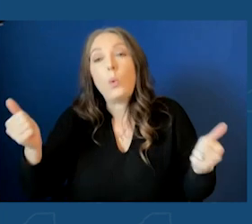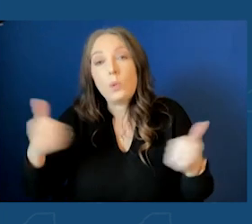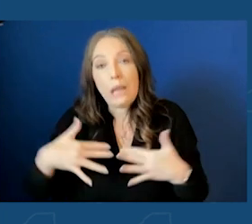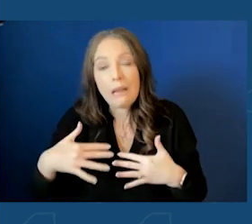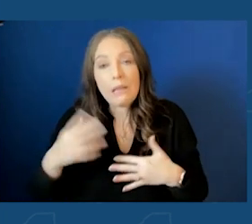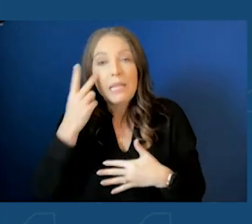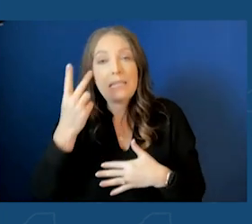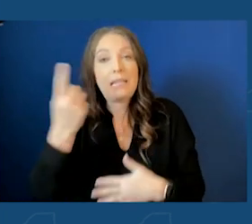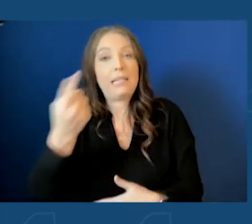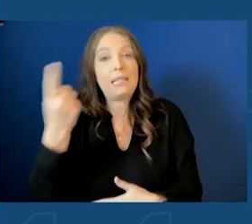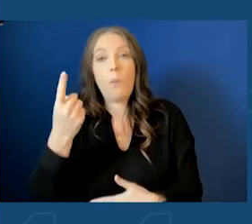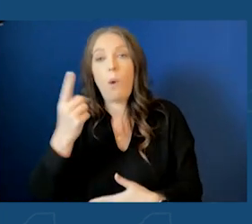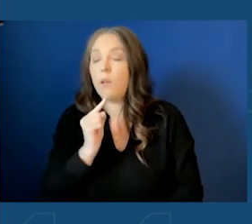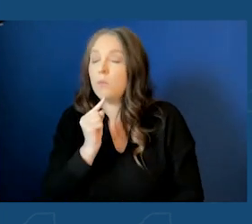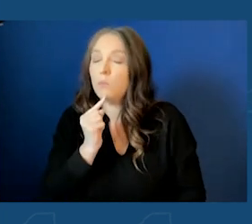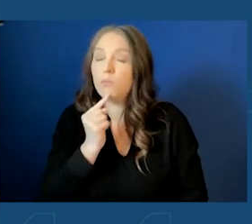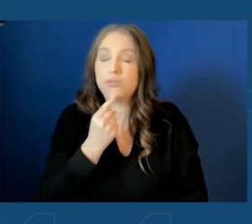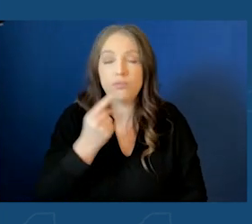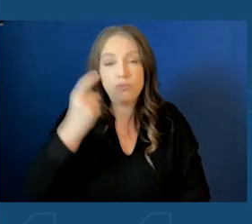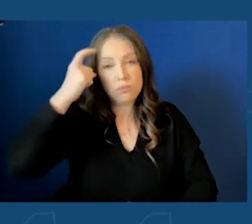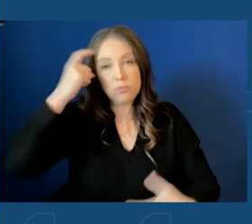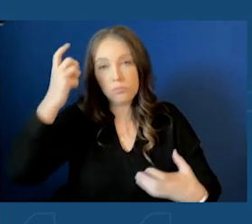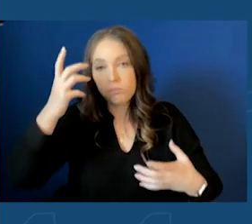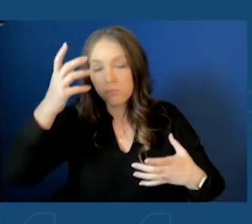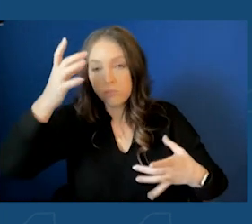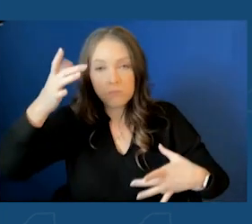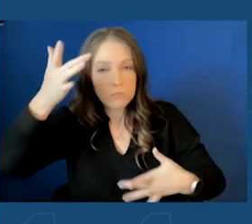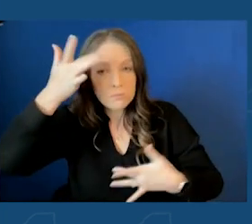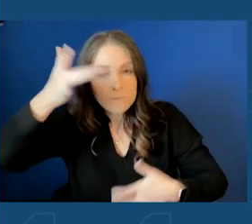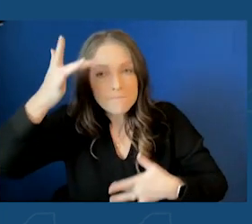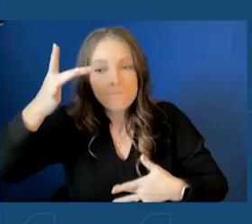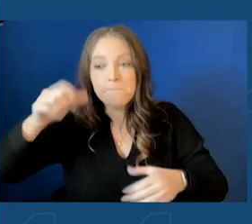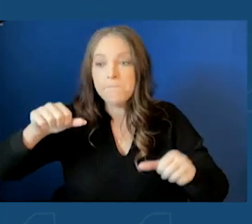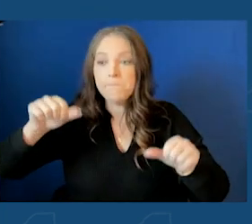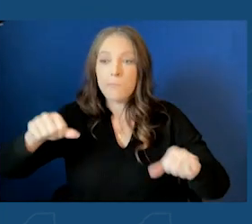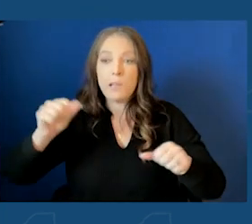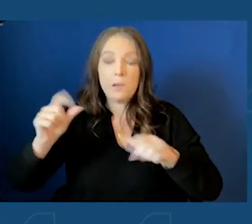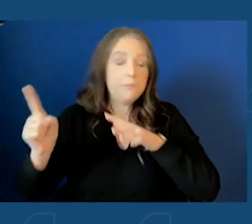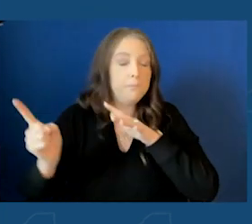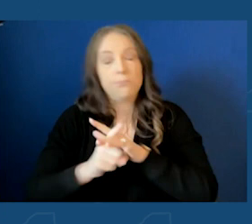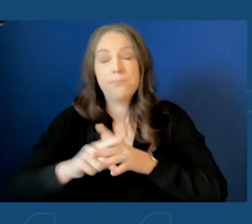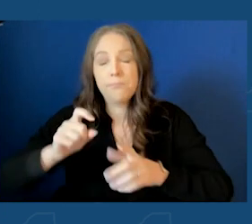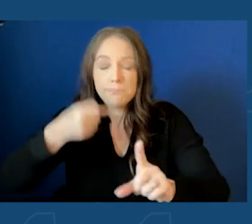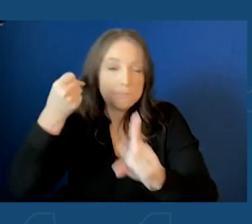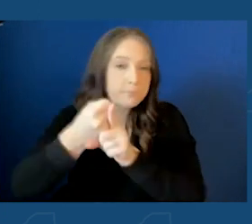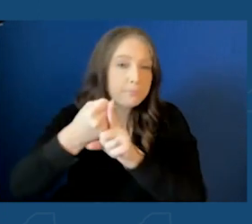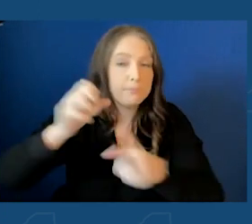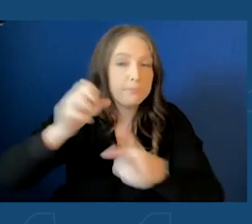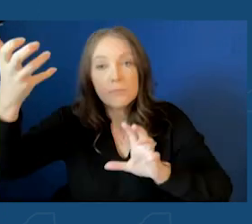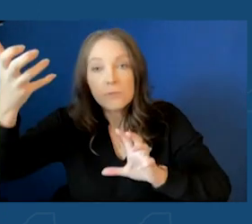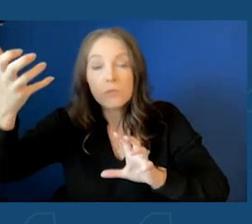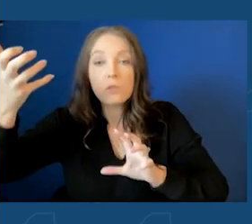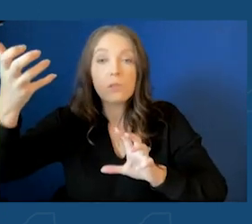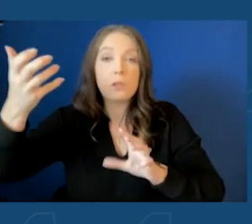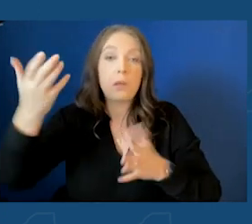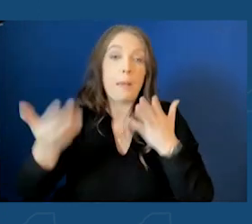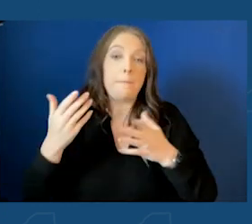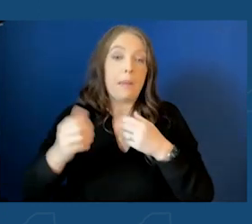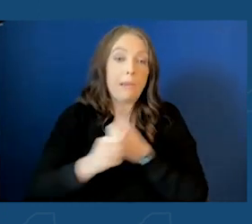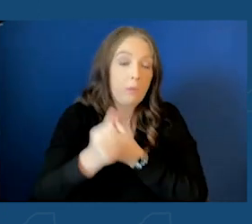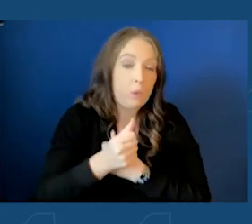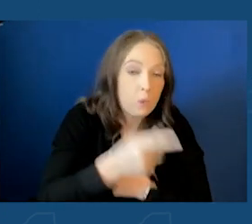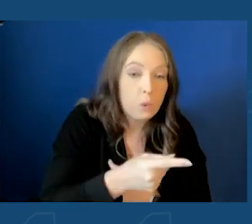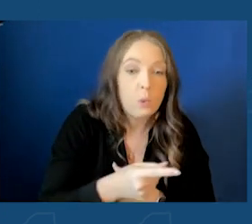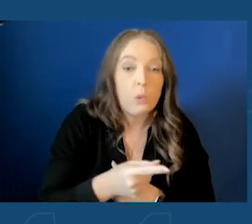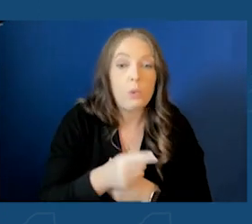mental illness. They could erupt at any time. They could have an episode, and they could cause harm to you or your loved ones. That